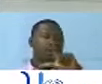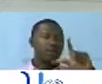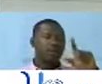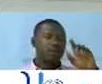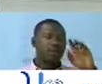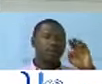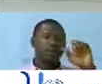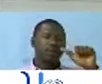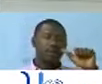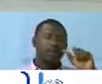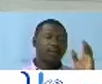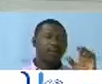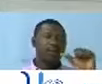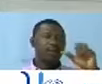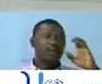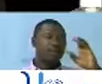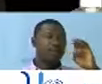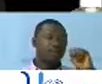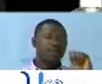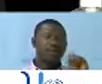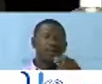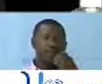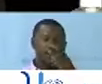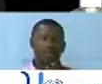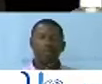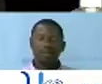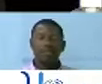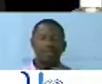acted, that's how he behaved.